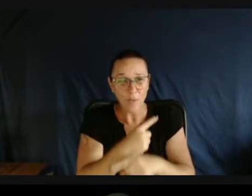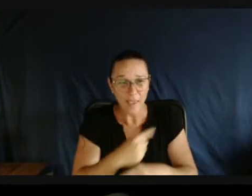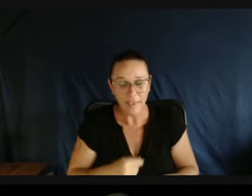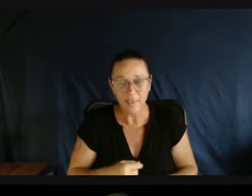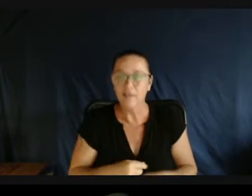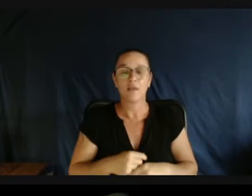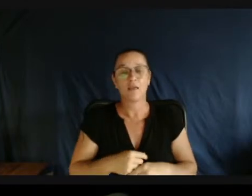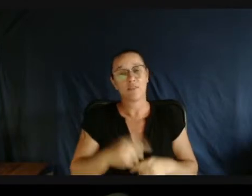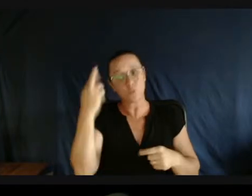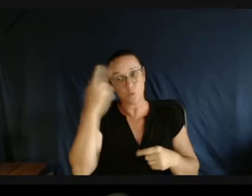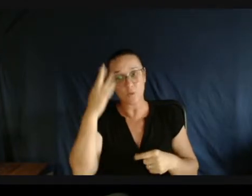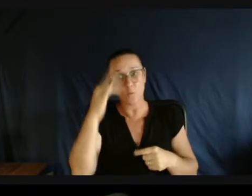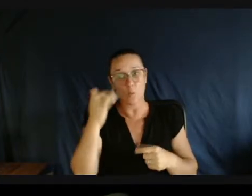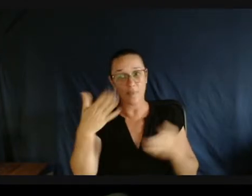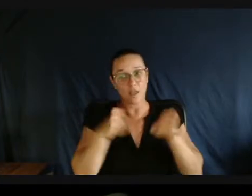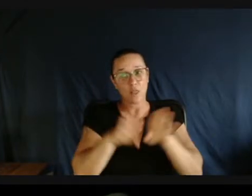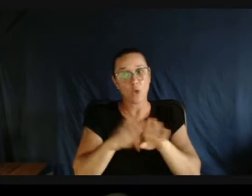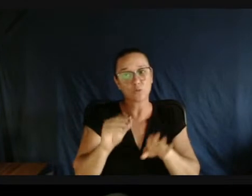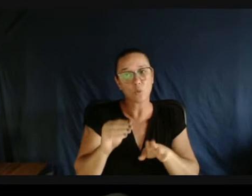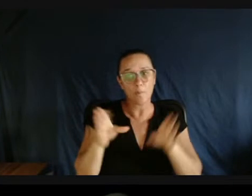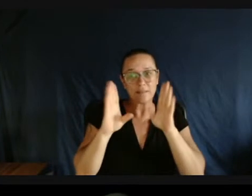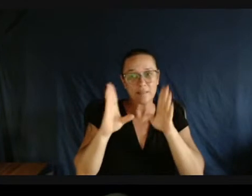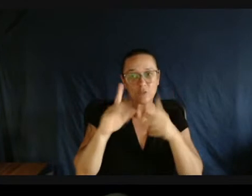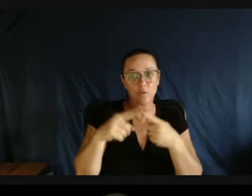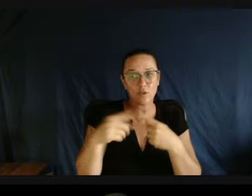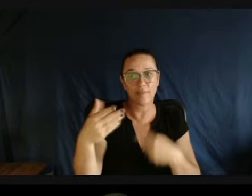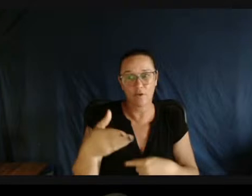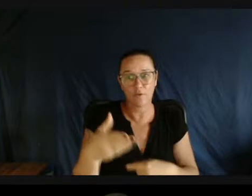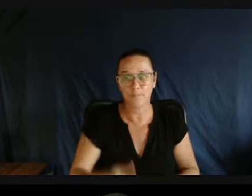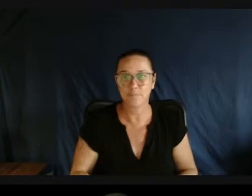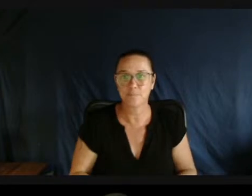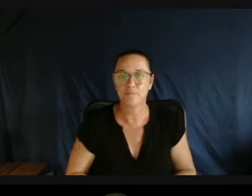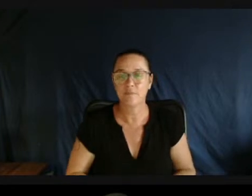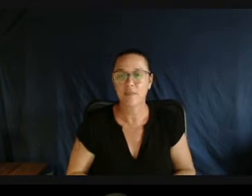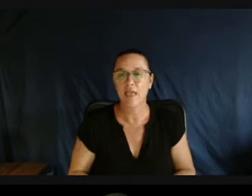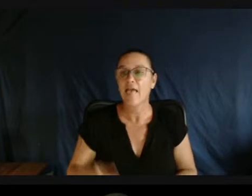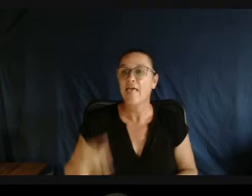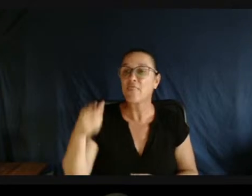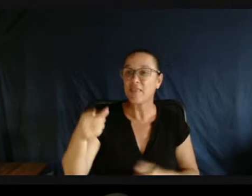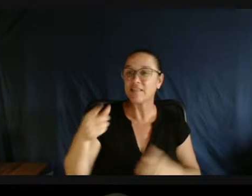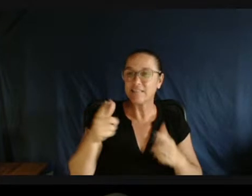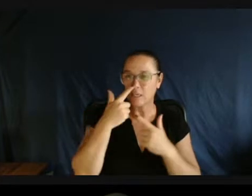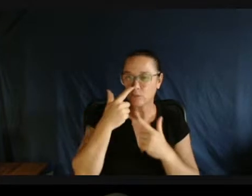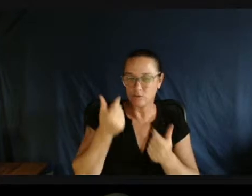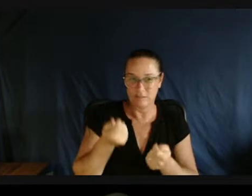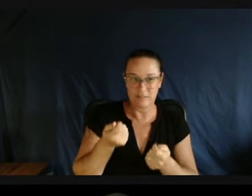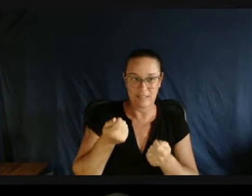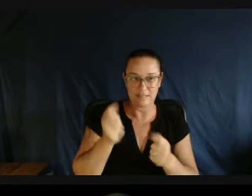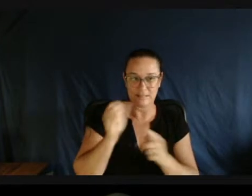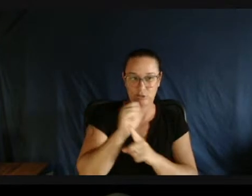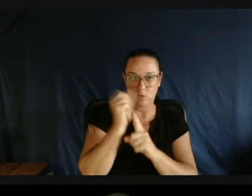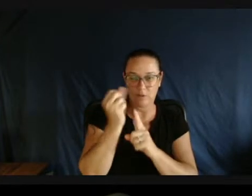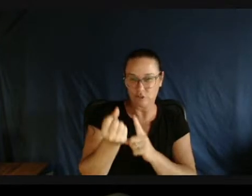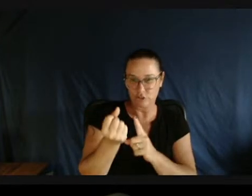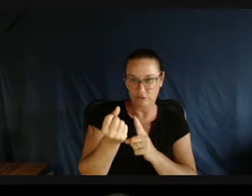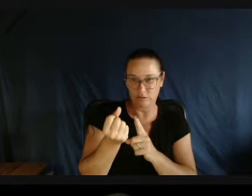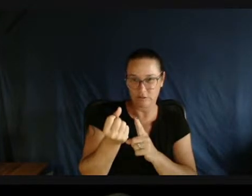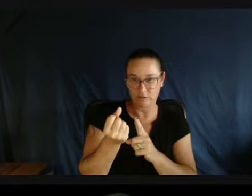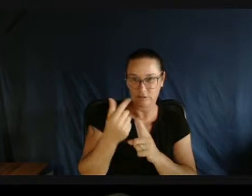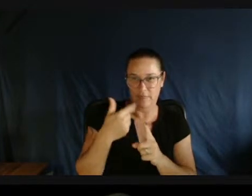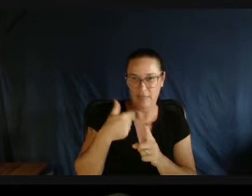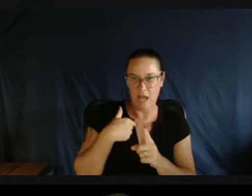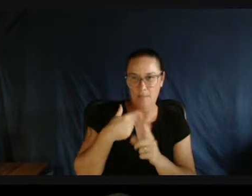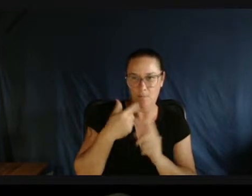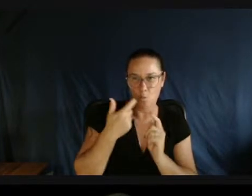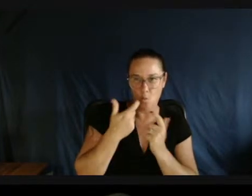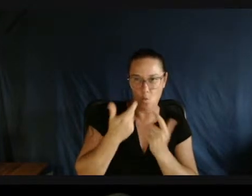please pay attention while you're up there. This is an interesting situation here I'm following,